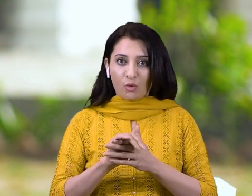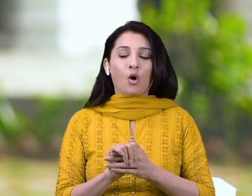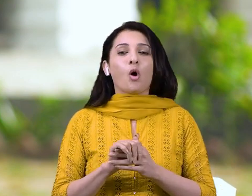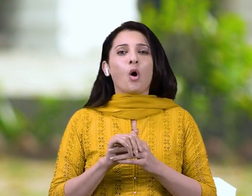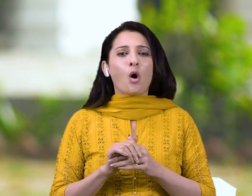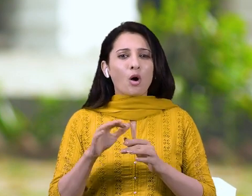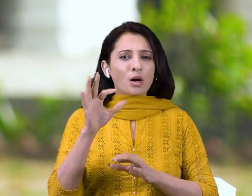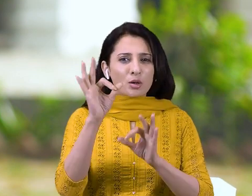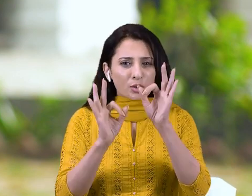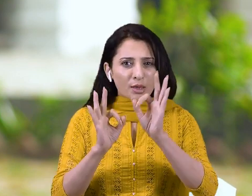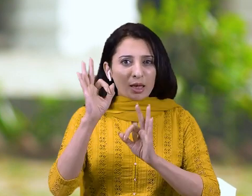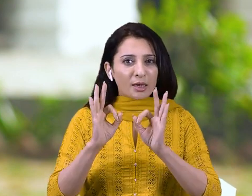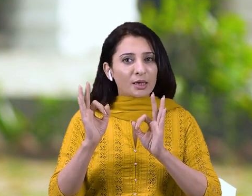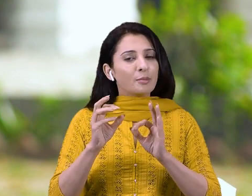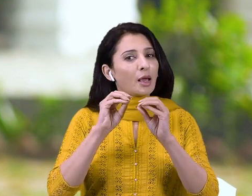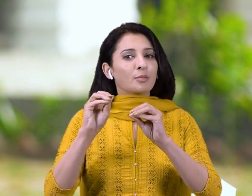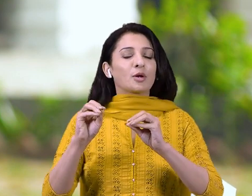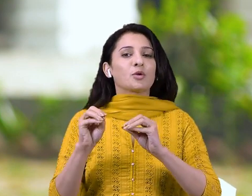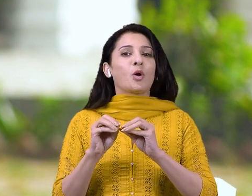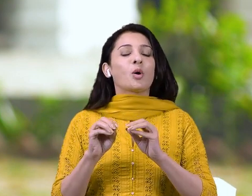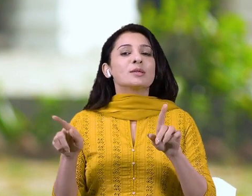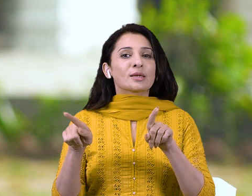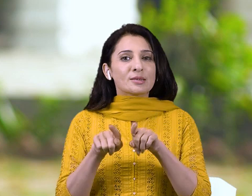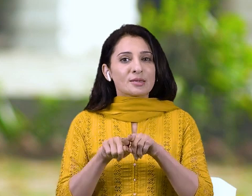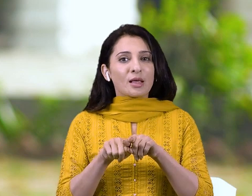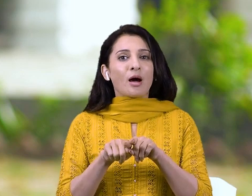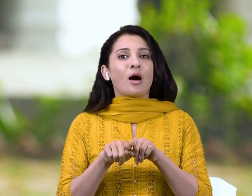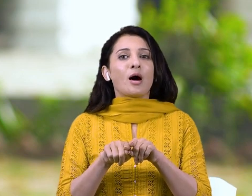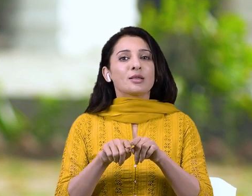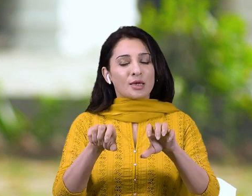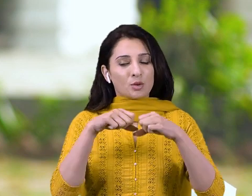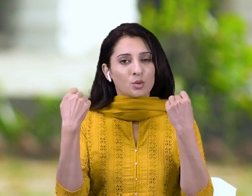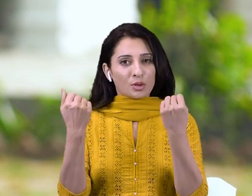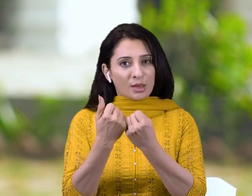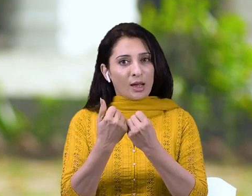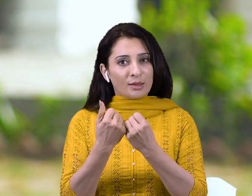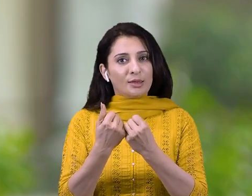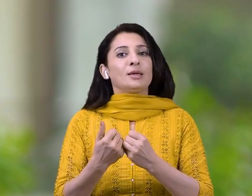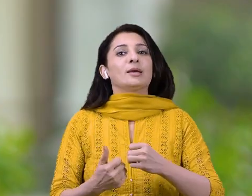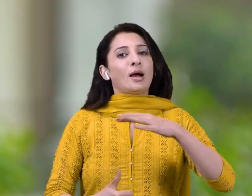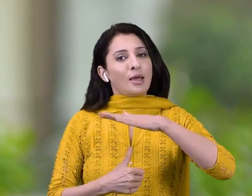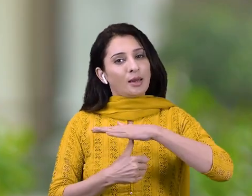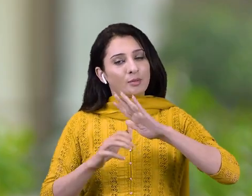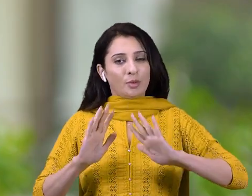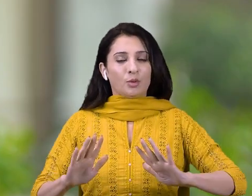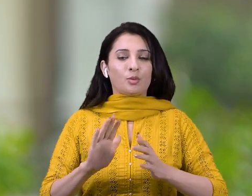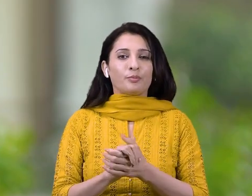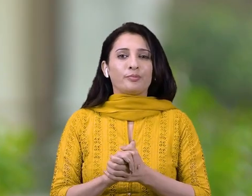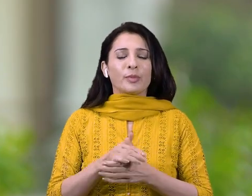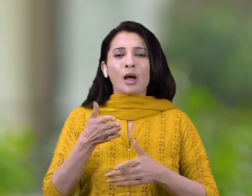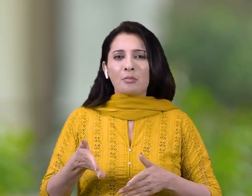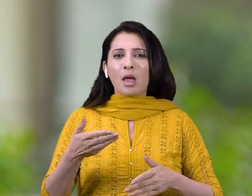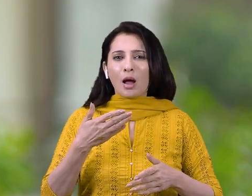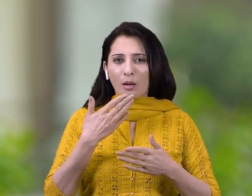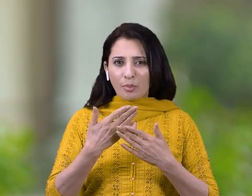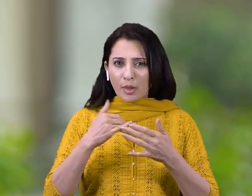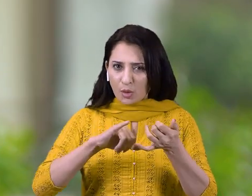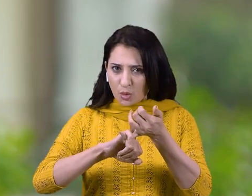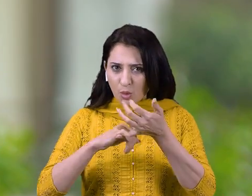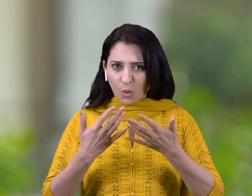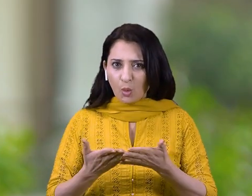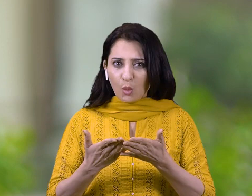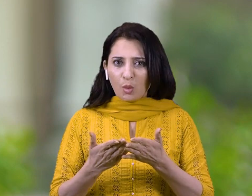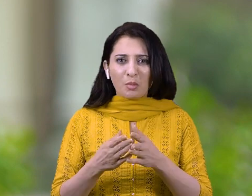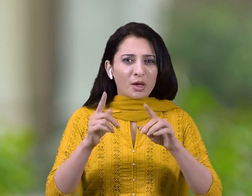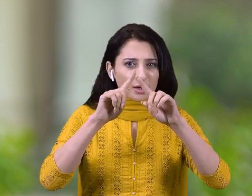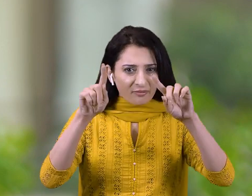of the administration, as well as the president for the Aitchison College Model United Nations Society. Now, within school, we're given these